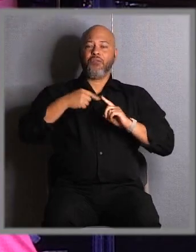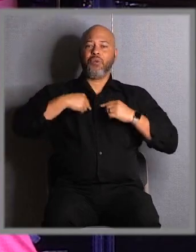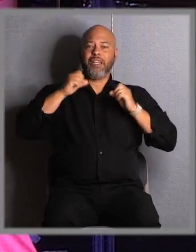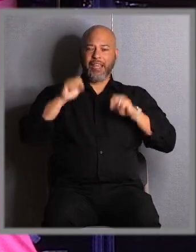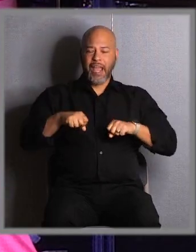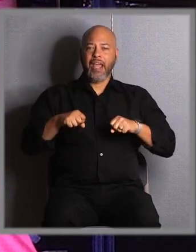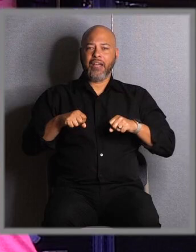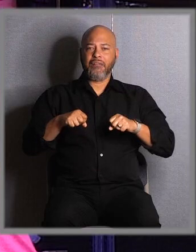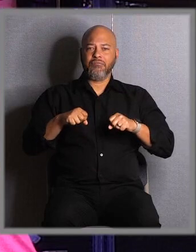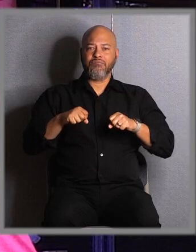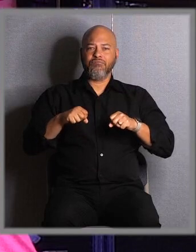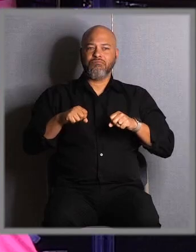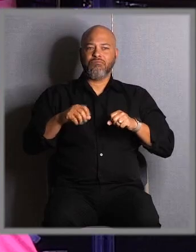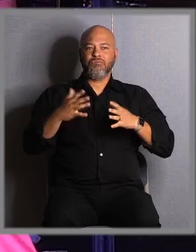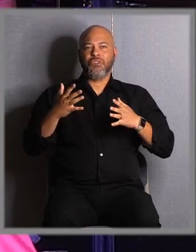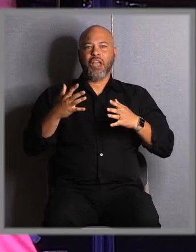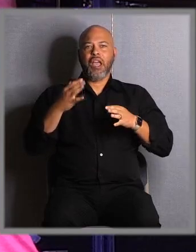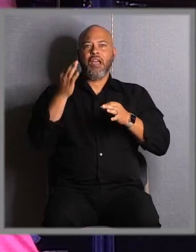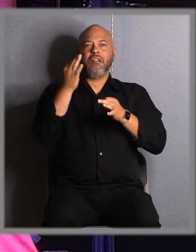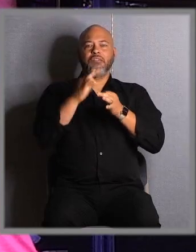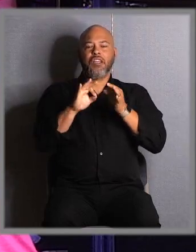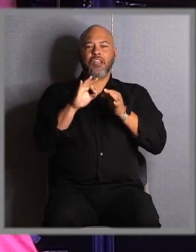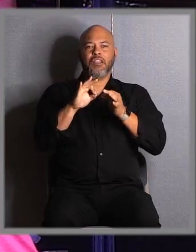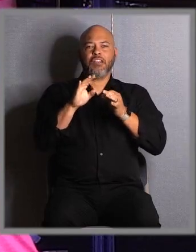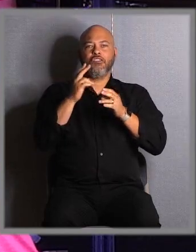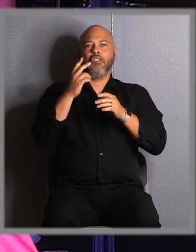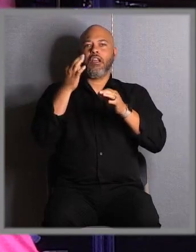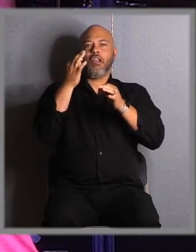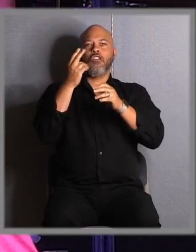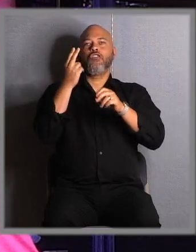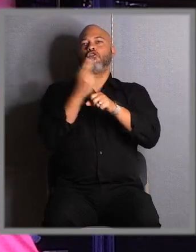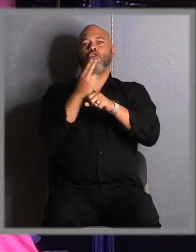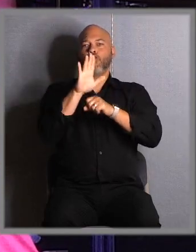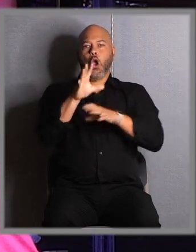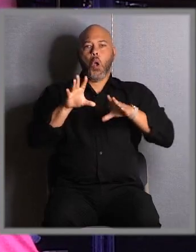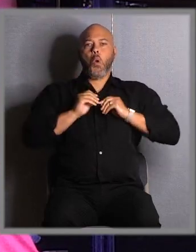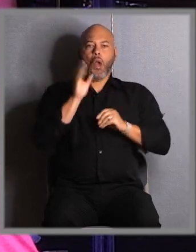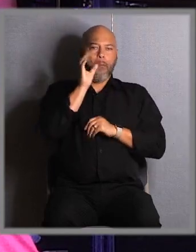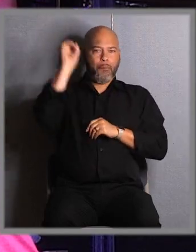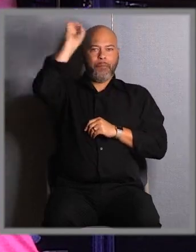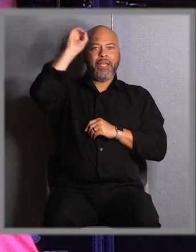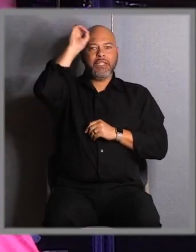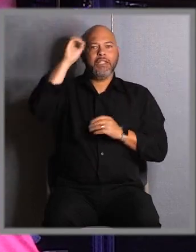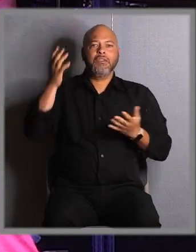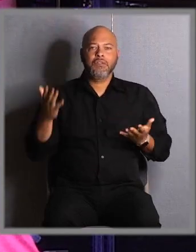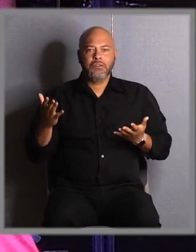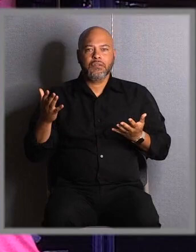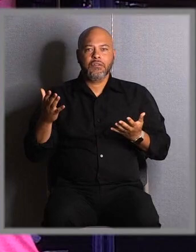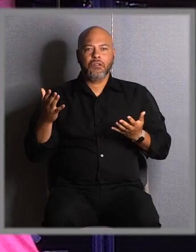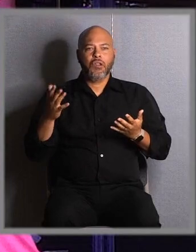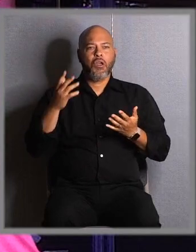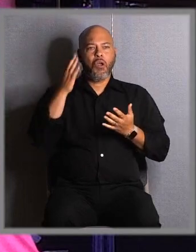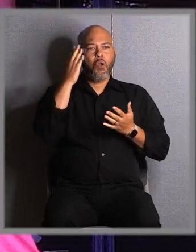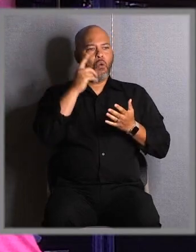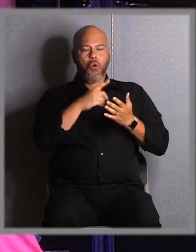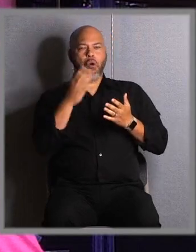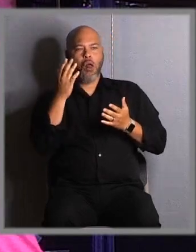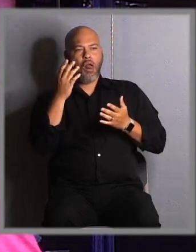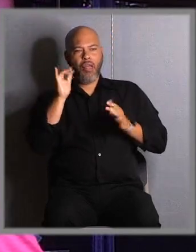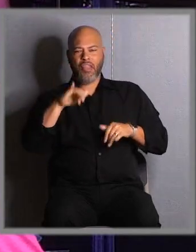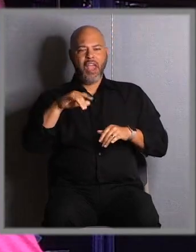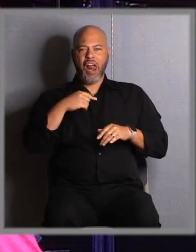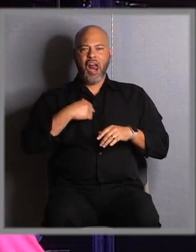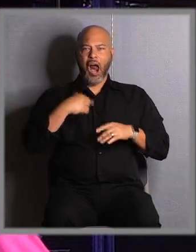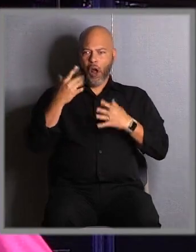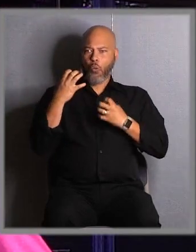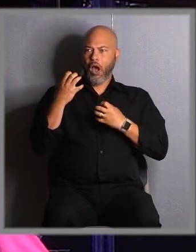this, grasping an opinion or what I think Brother Larry should wear, what he should look like. That's what I shouldn't want